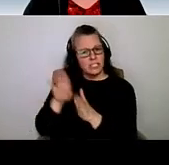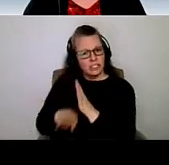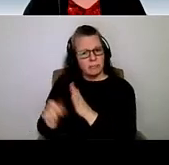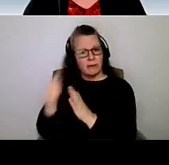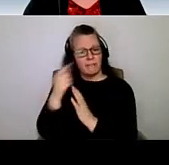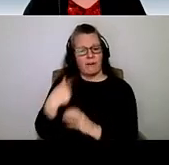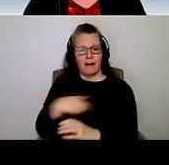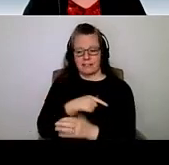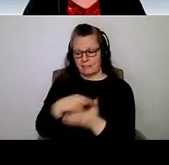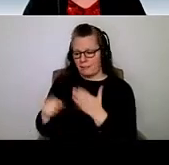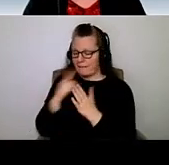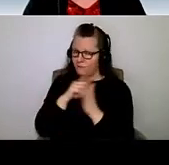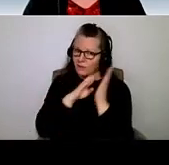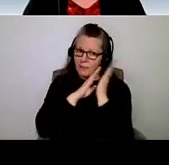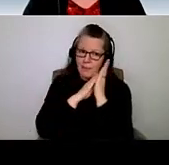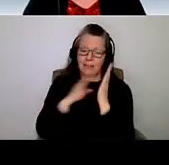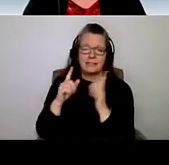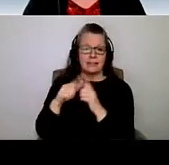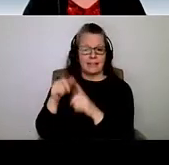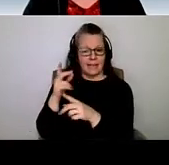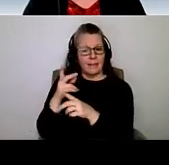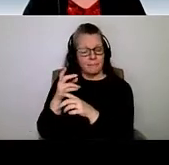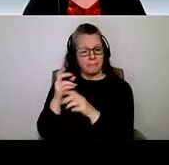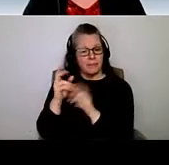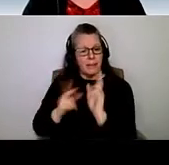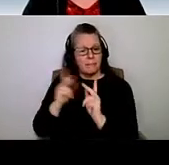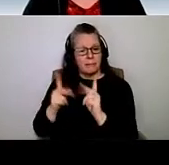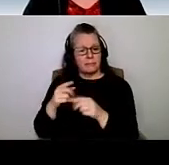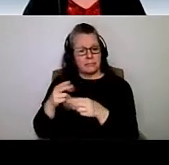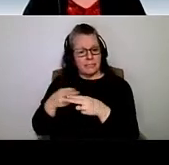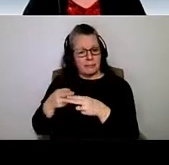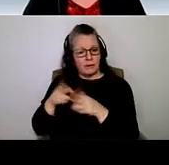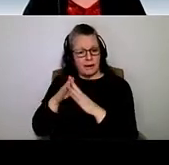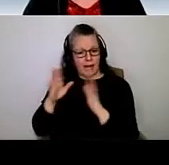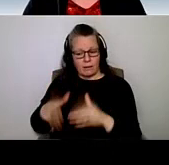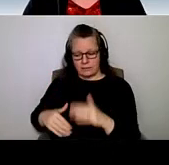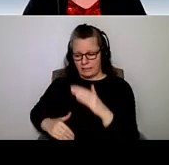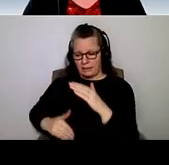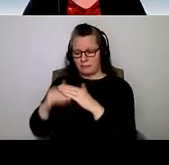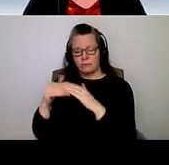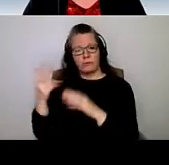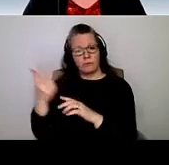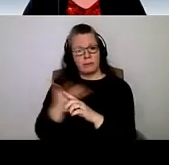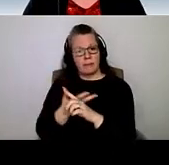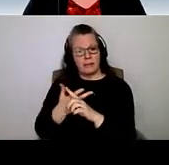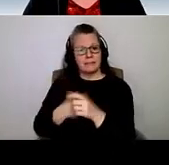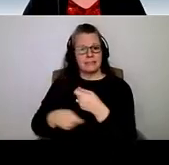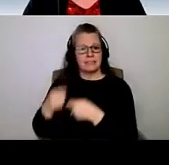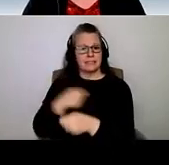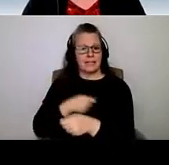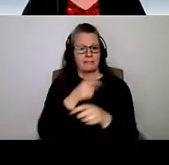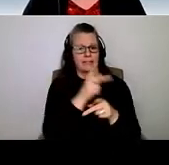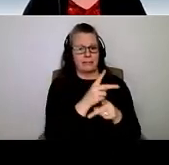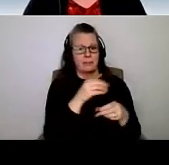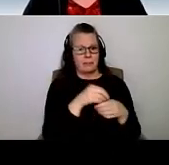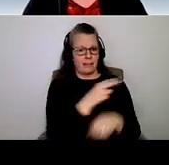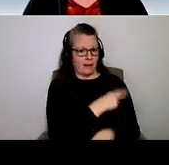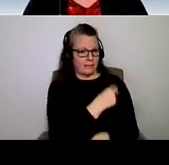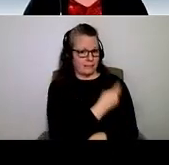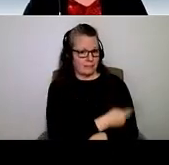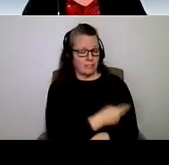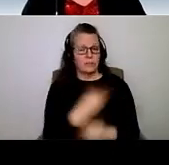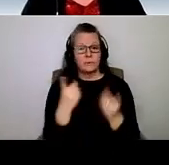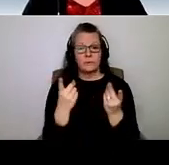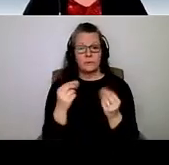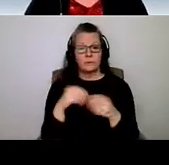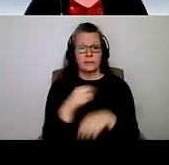beds and get people housed, temporary housing up to 3 months, than it is to retain them in the hospital. What we want to do in the